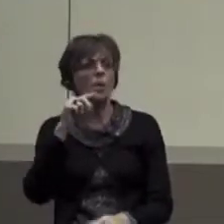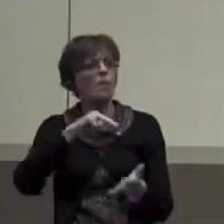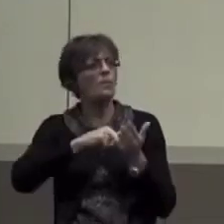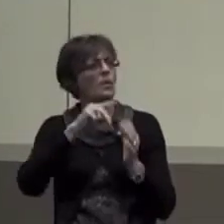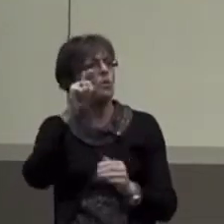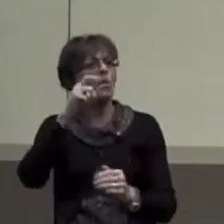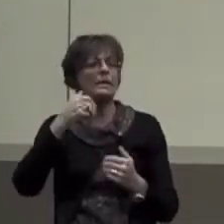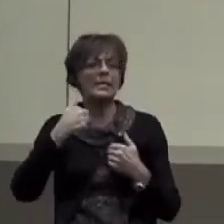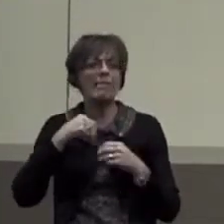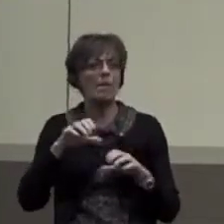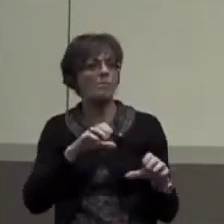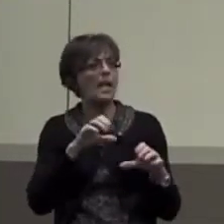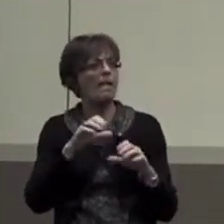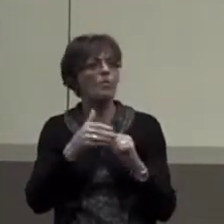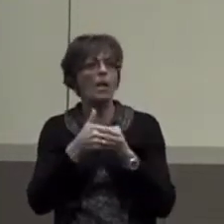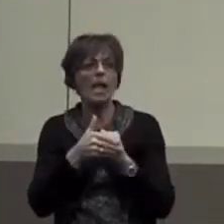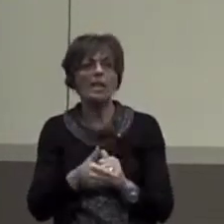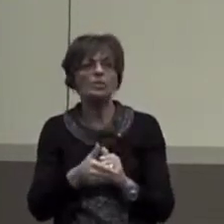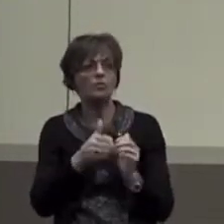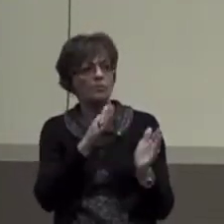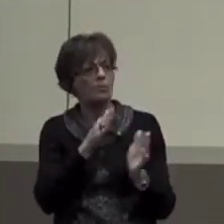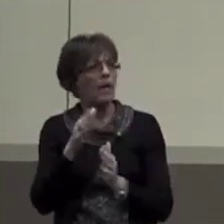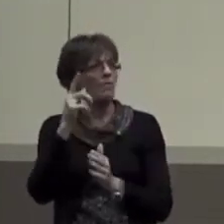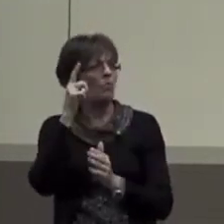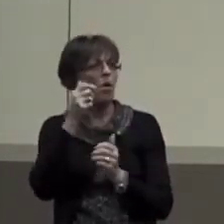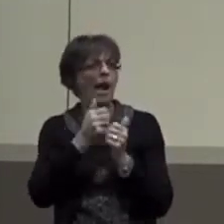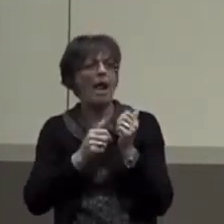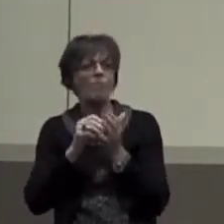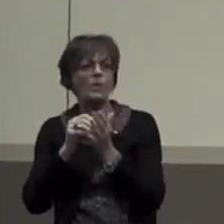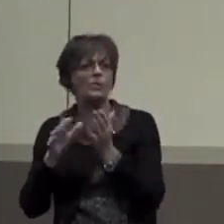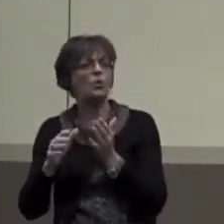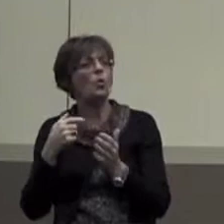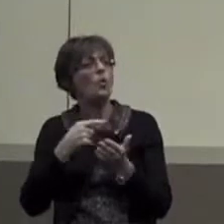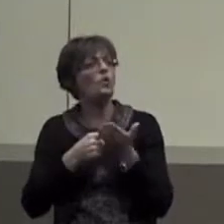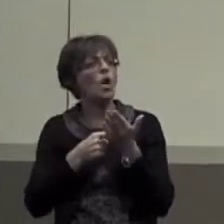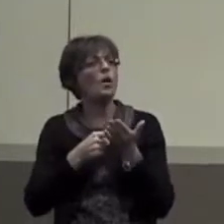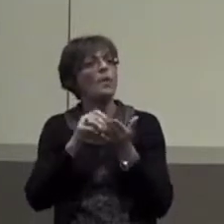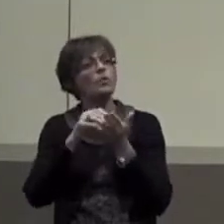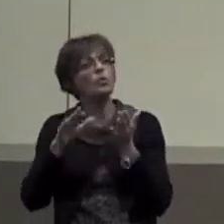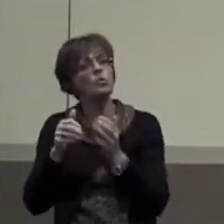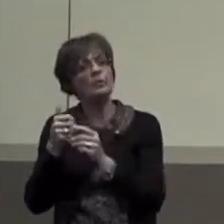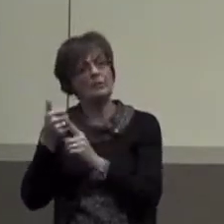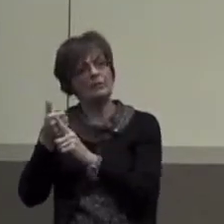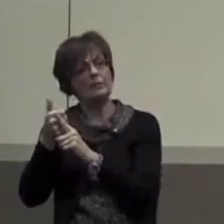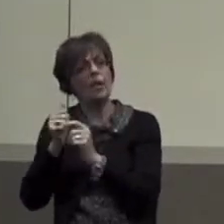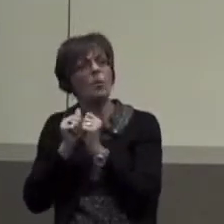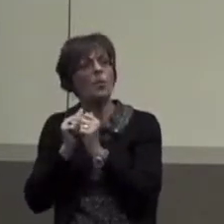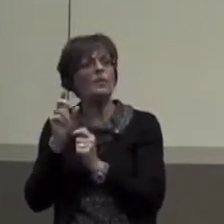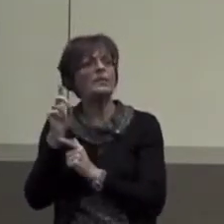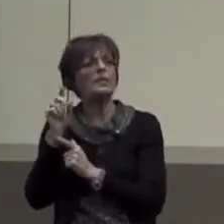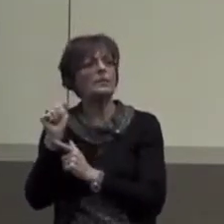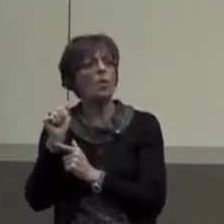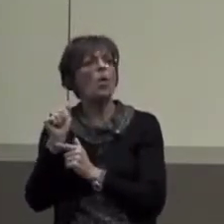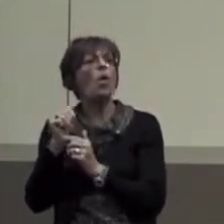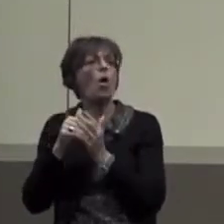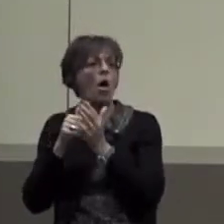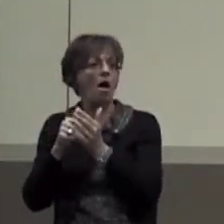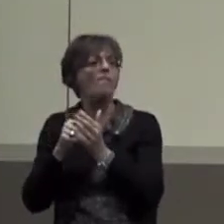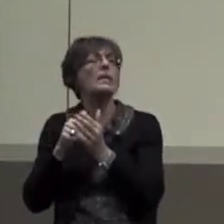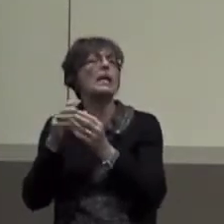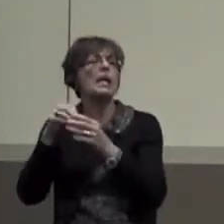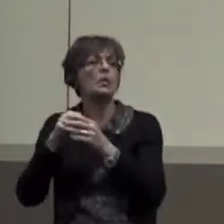behavioral intervention plan for the student. When we're talking about students with disabilities, it often does include your behavioral intervention